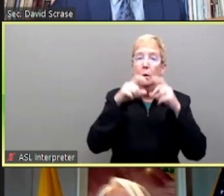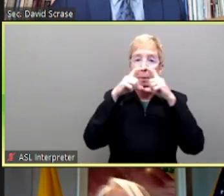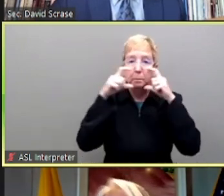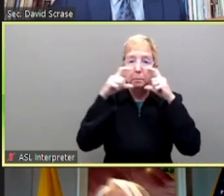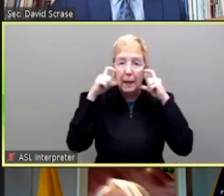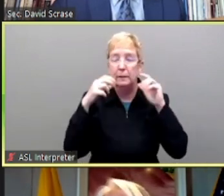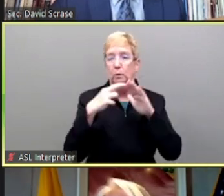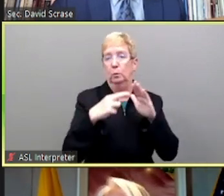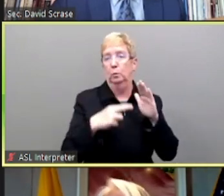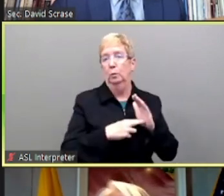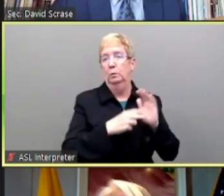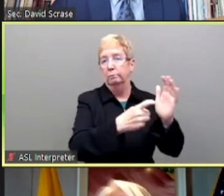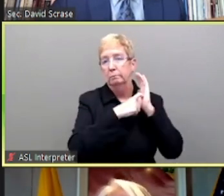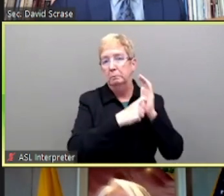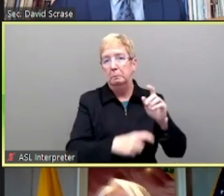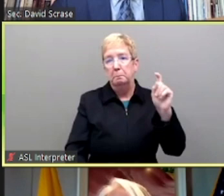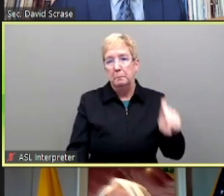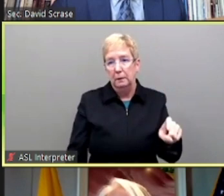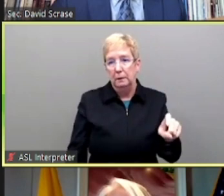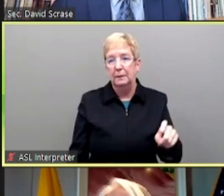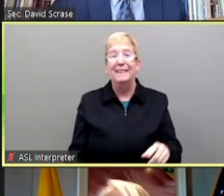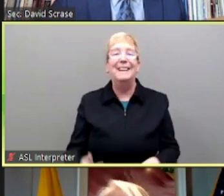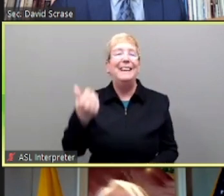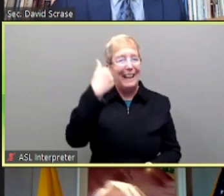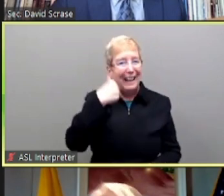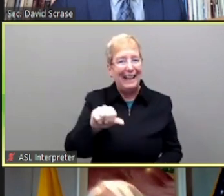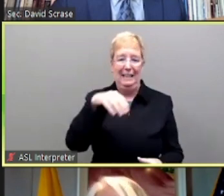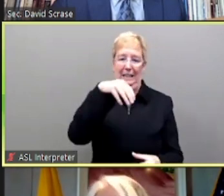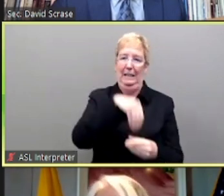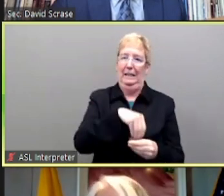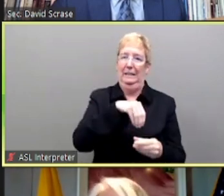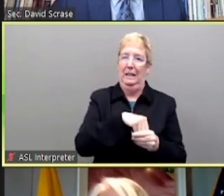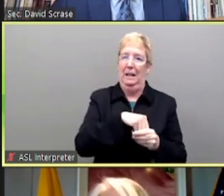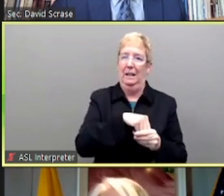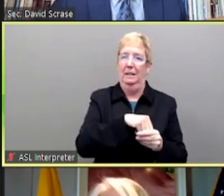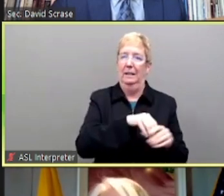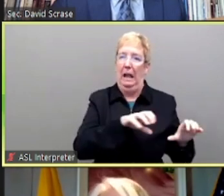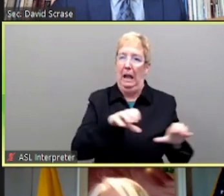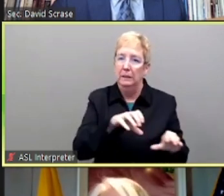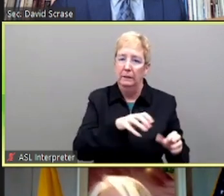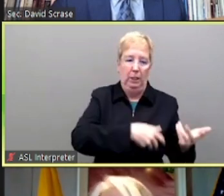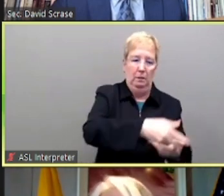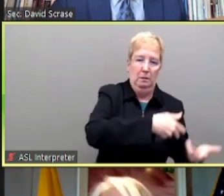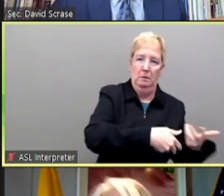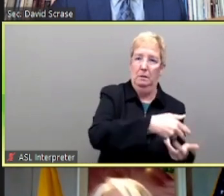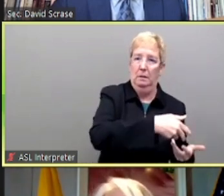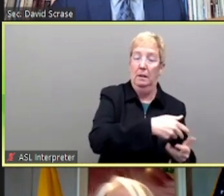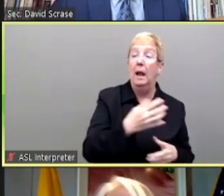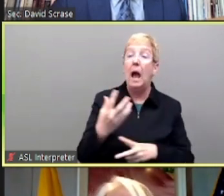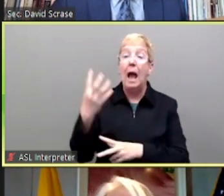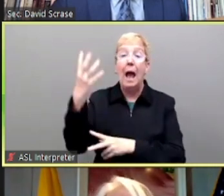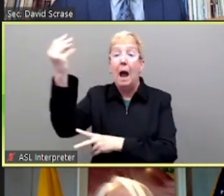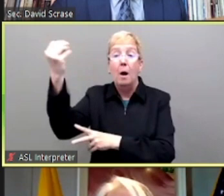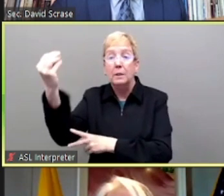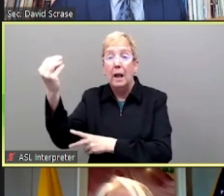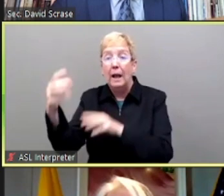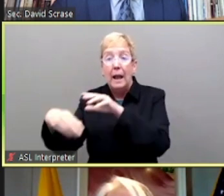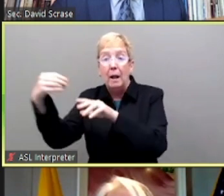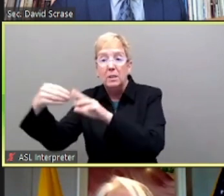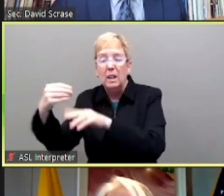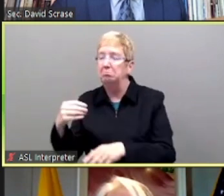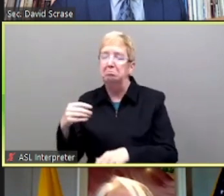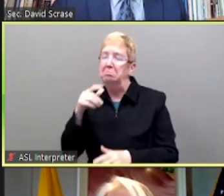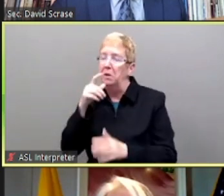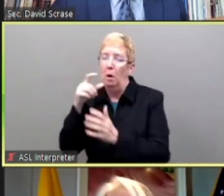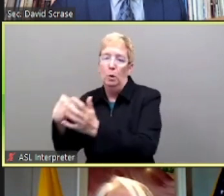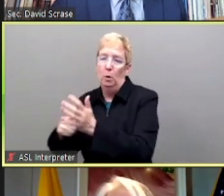for any indoor activity. Outdoors, not required. It doesn't matter indoors, whether